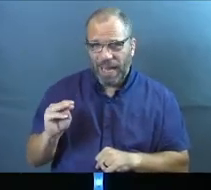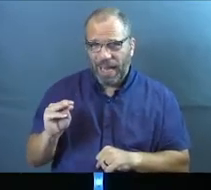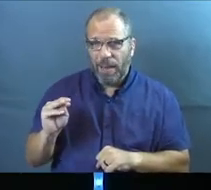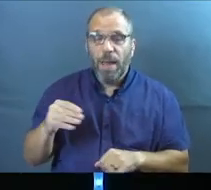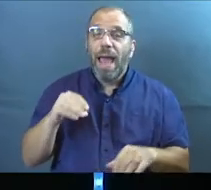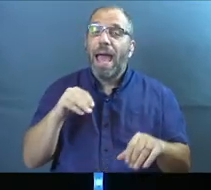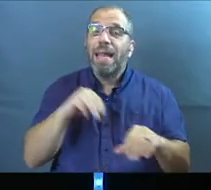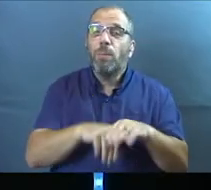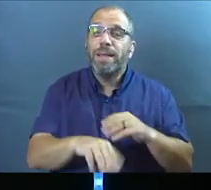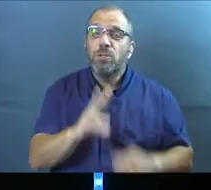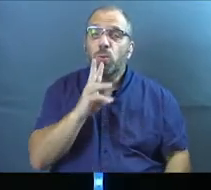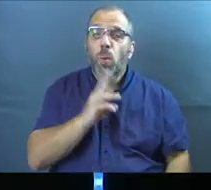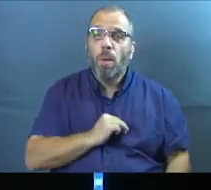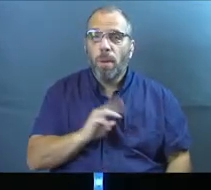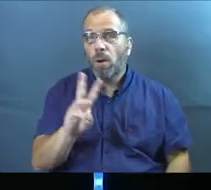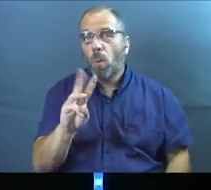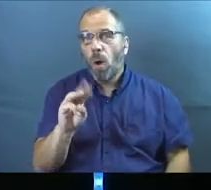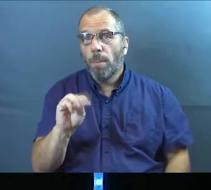walked into Walmart,